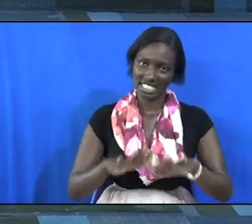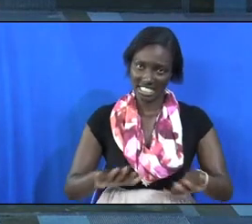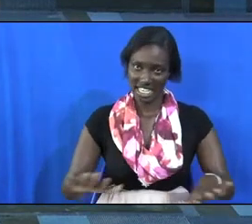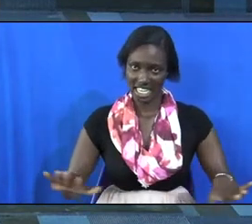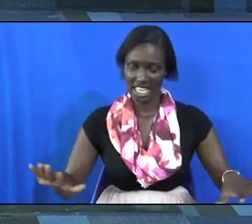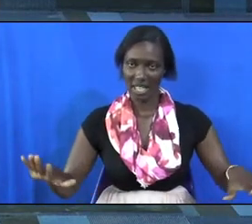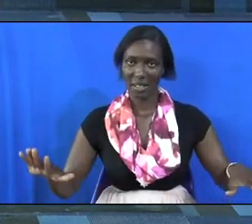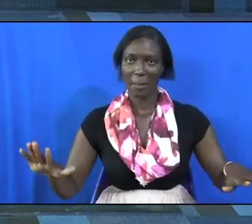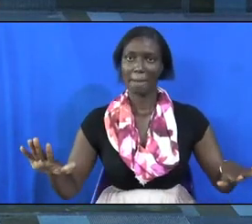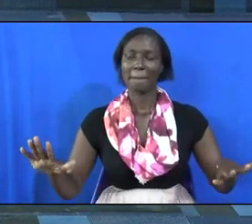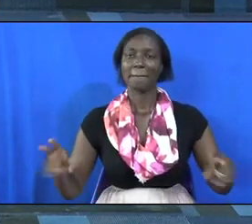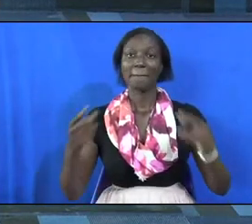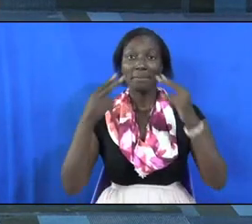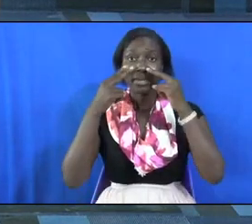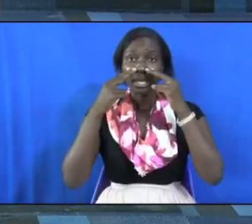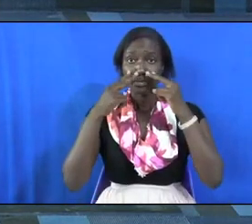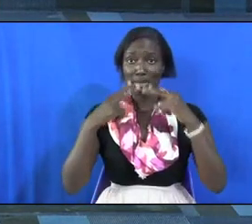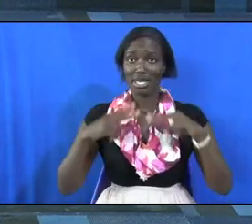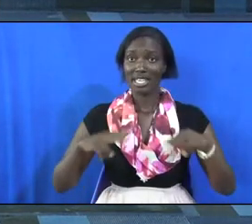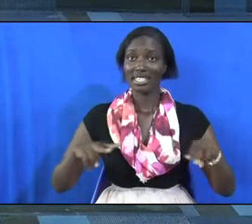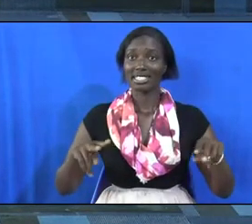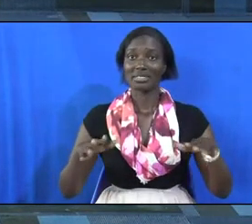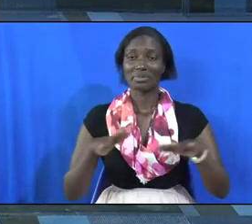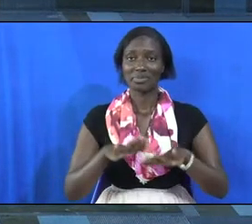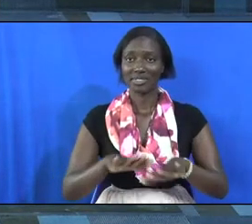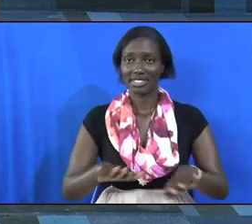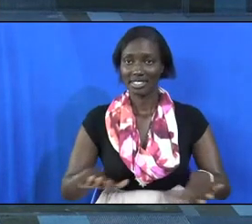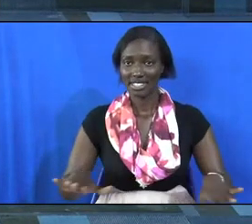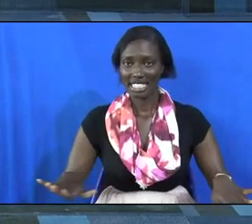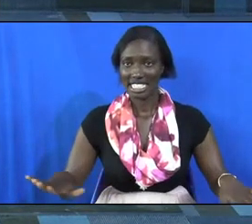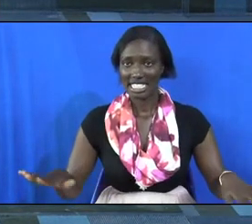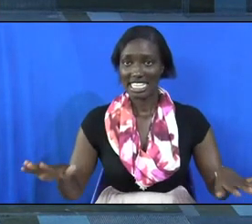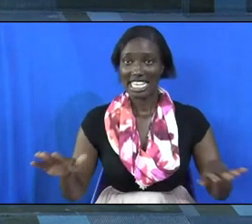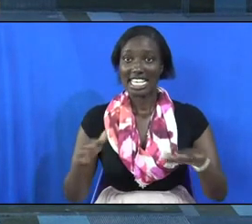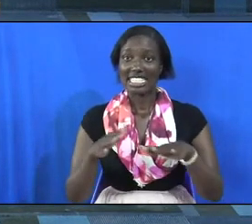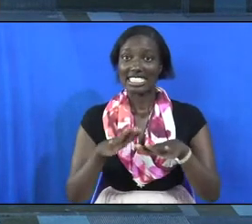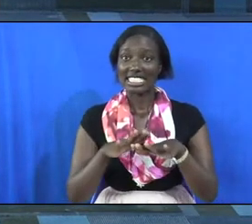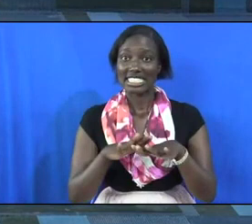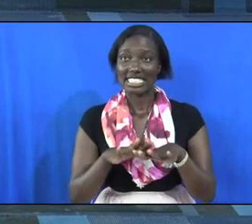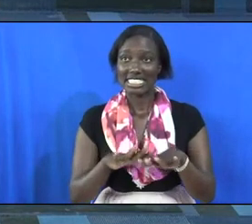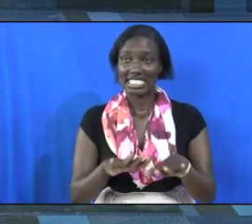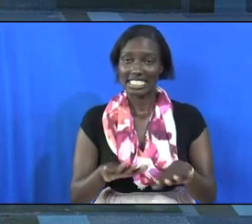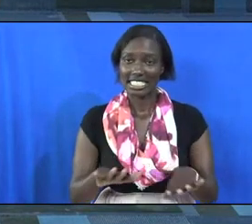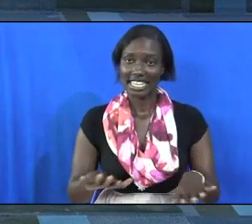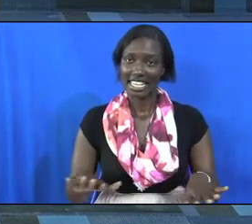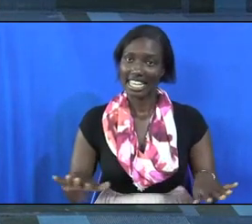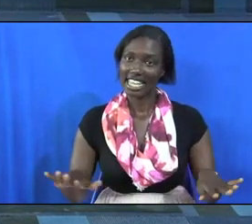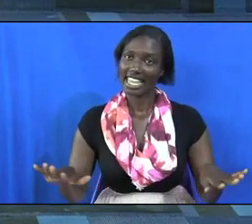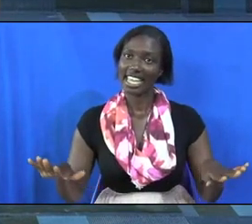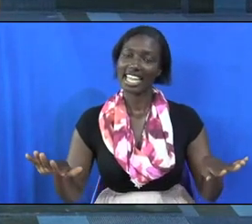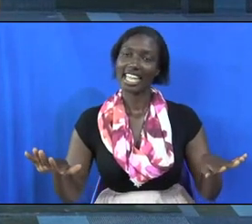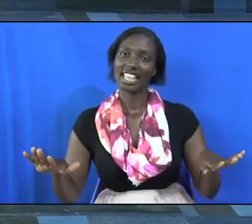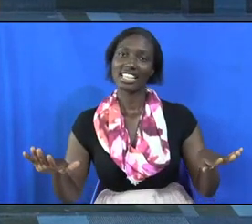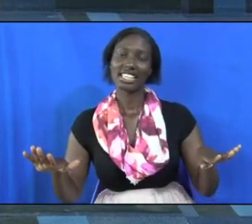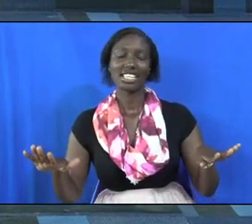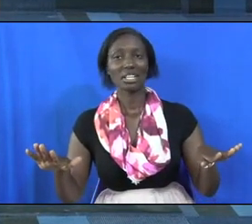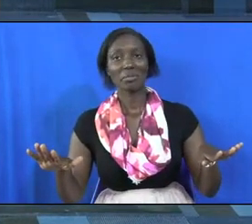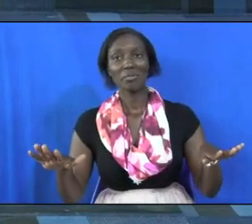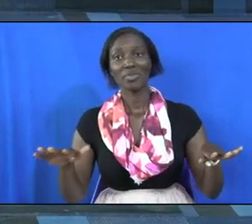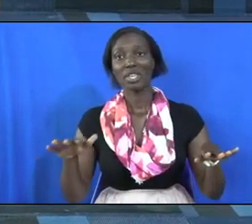Peace be still, still, still. Oh.